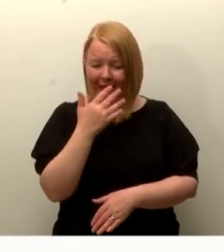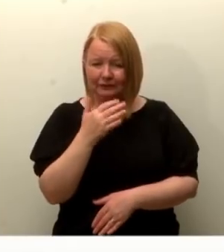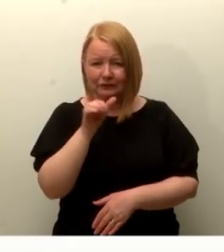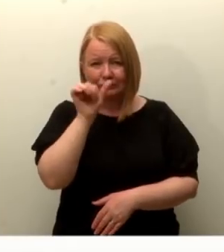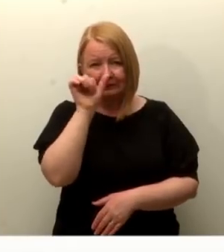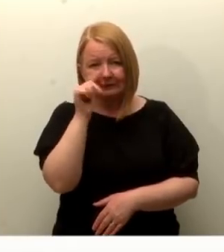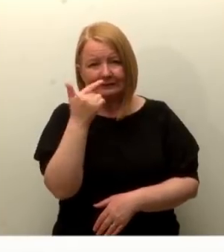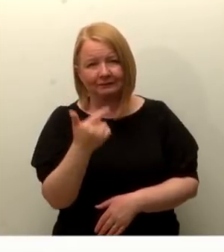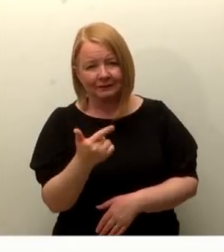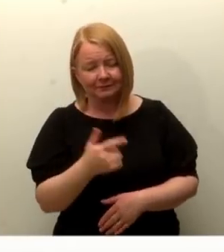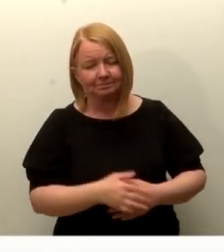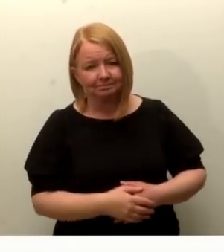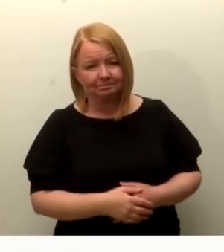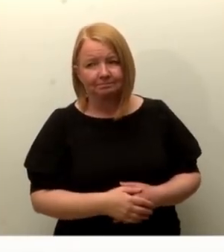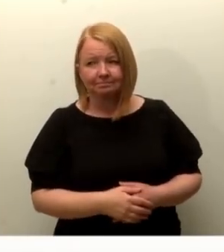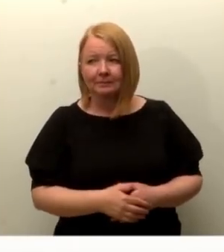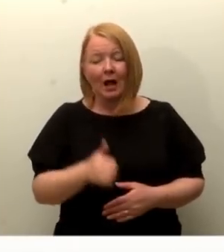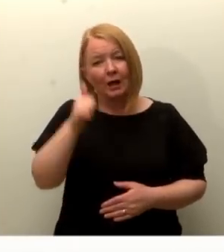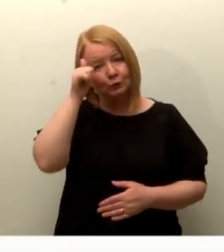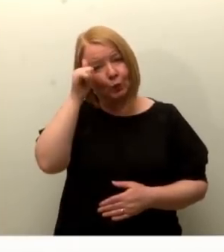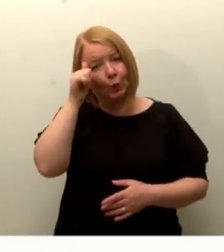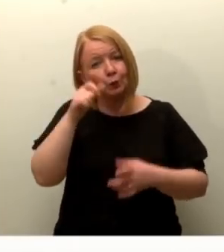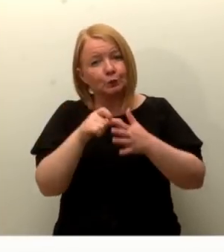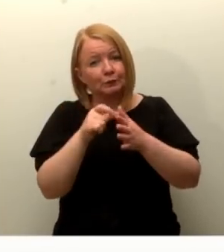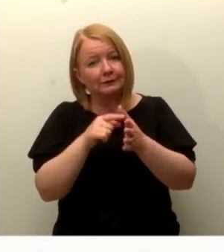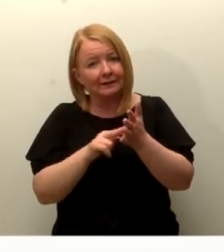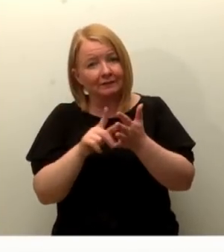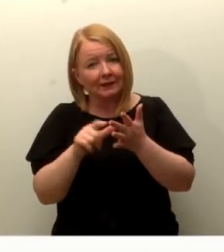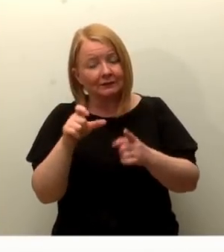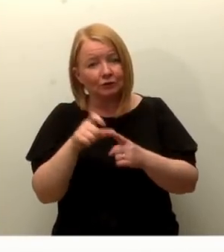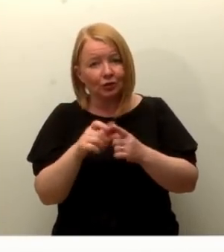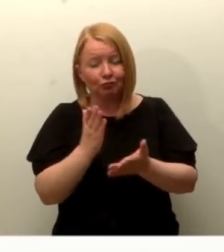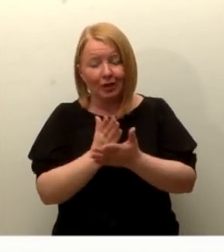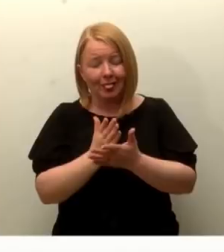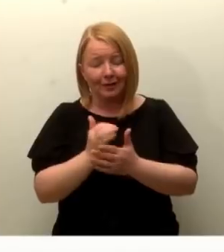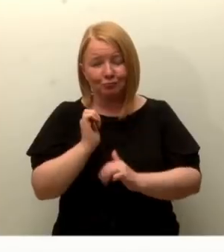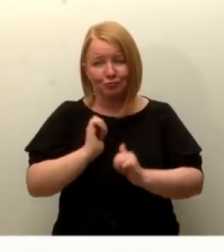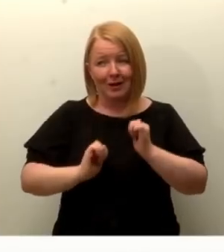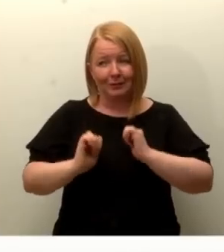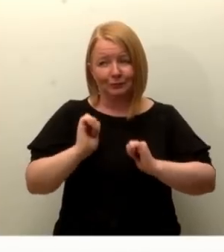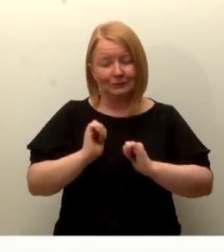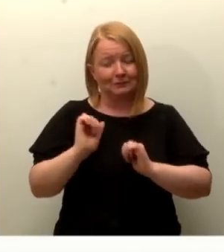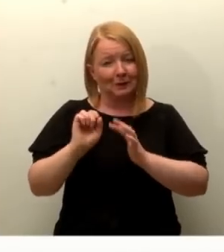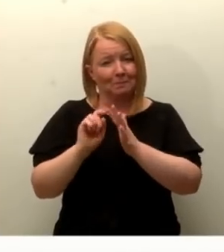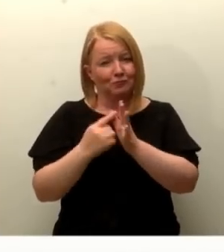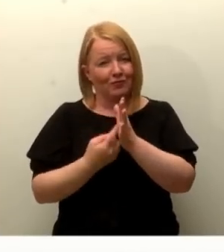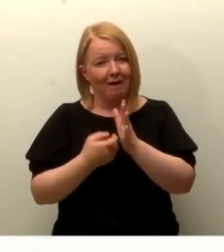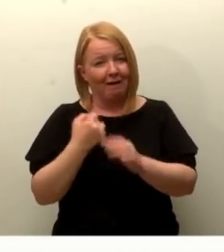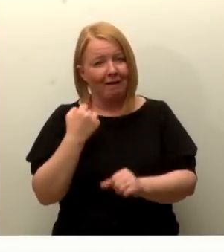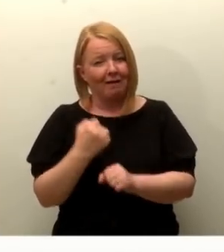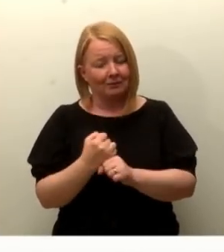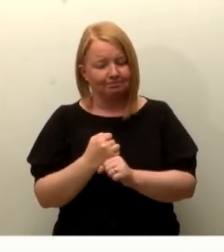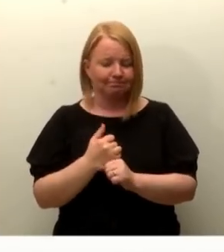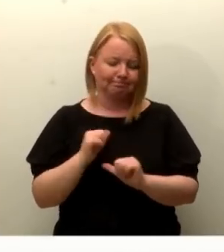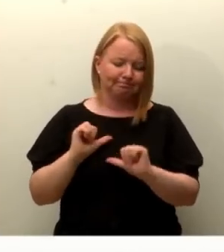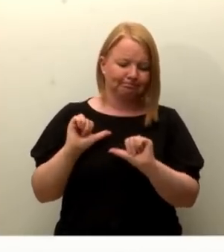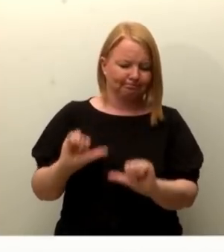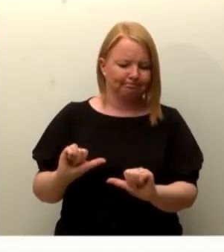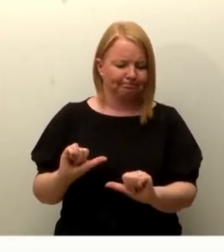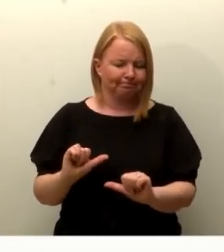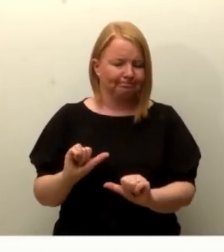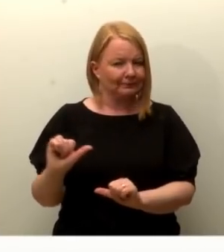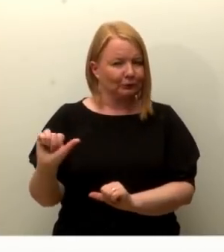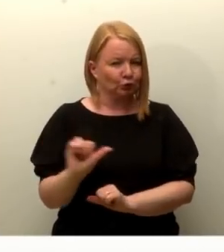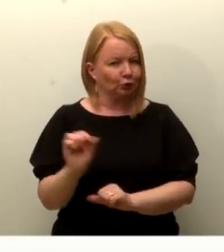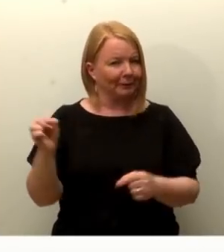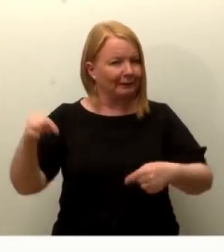67. I know that David would have been extremely proud of all Parag's achievements, and he was planning to